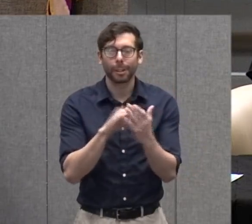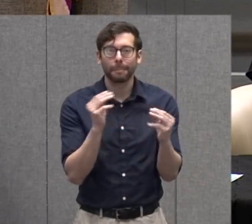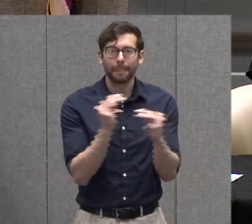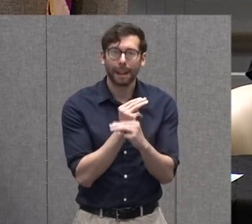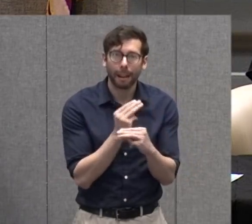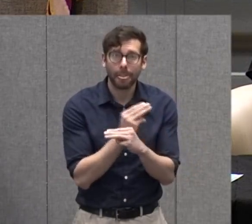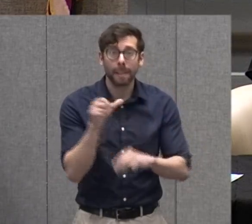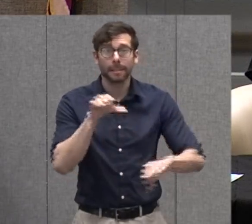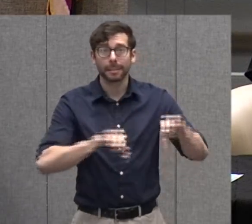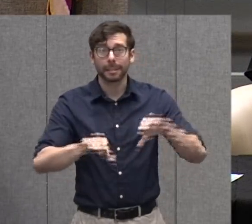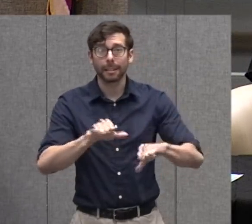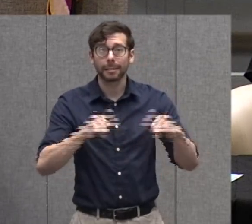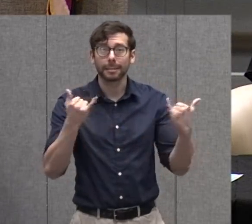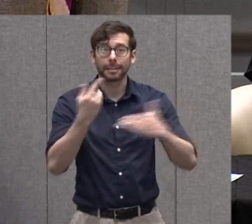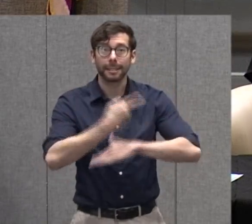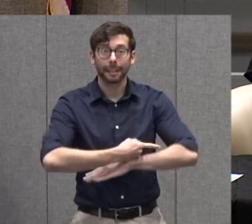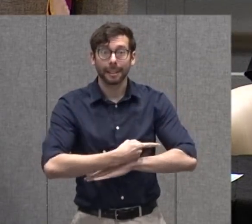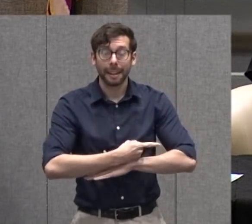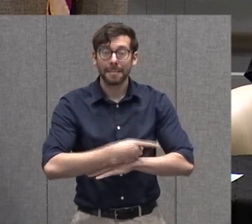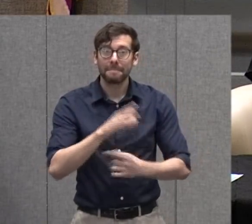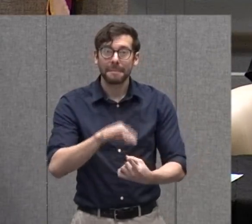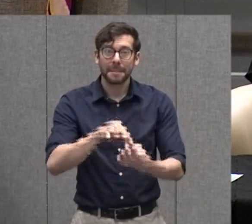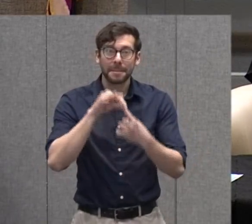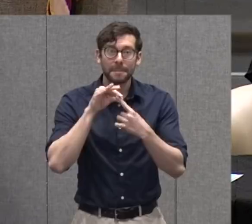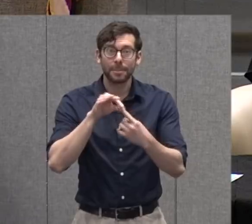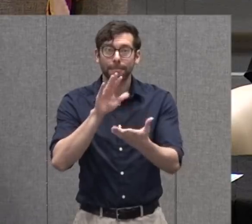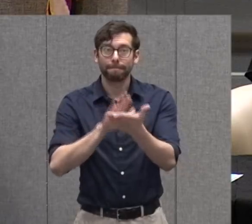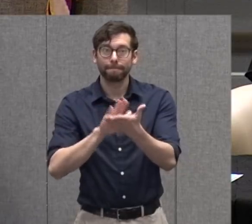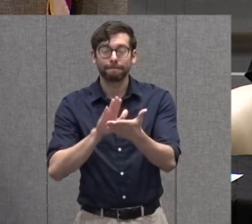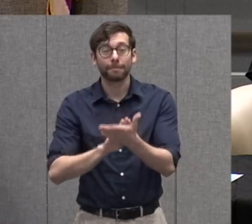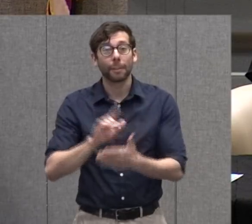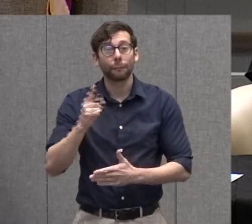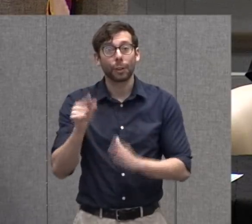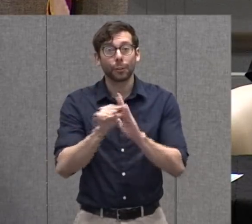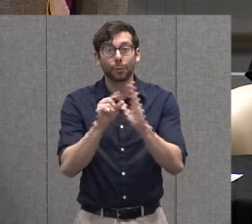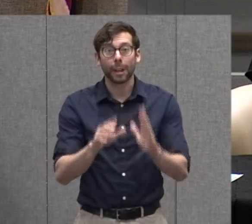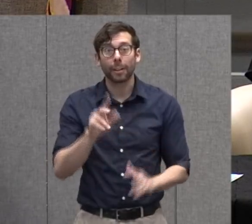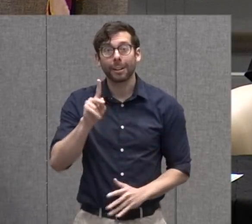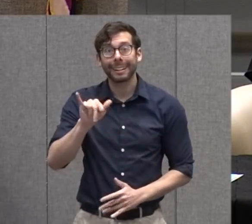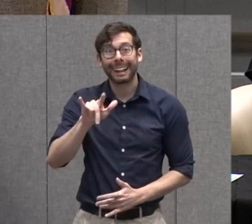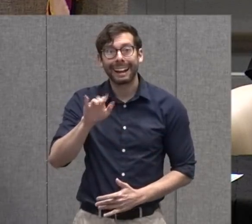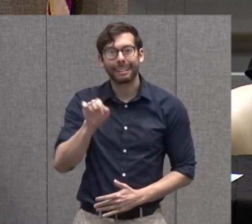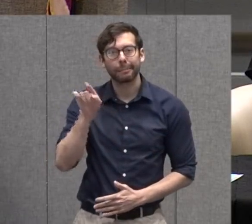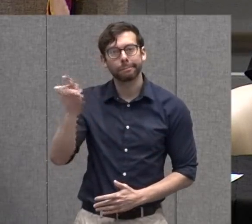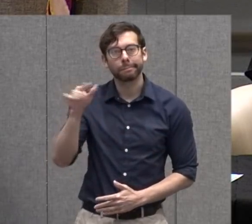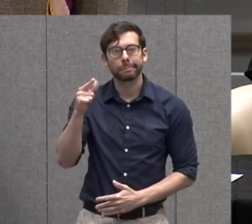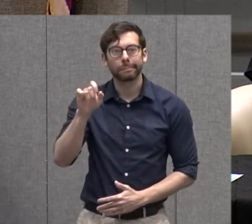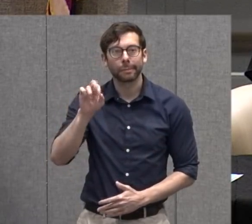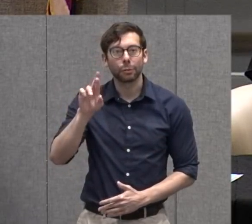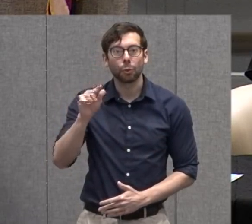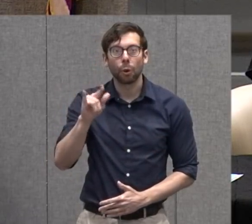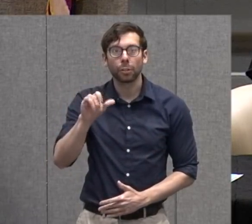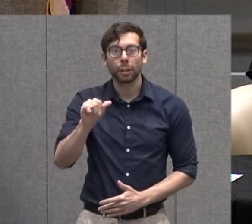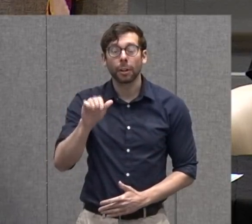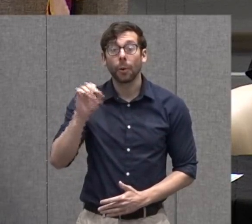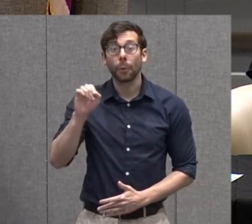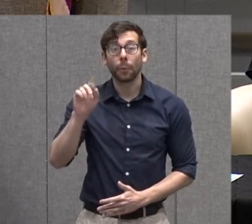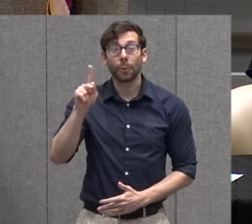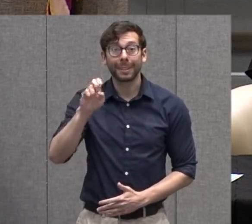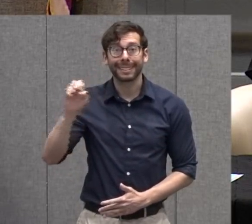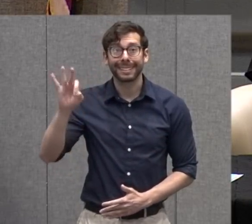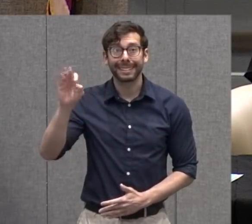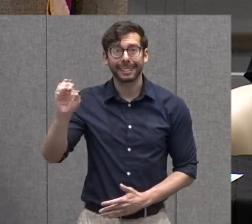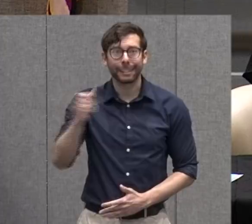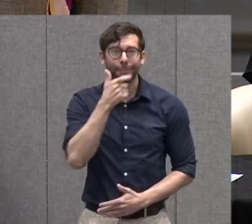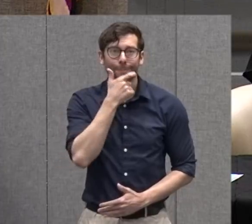science with us today. Special shout out to Kylie, a first grader at George O'Keefe Elementary, who has been watching us every single